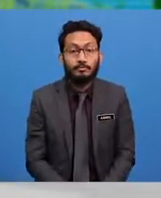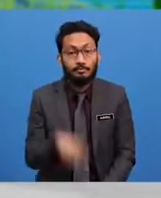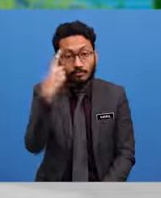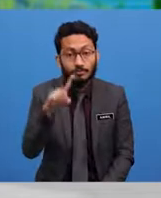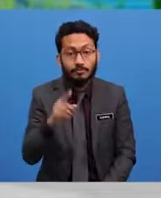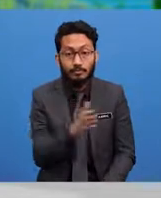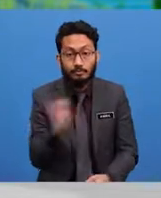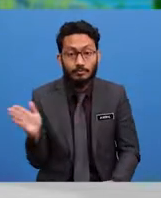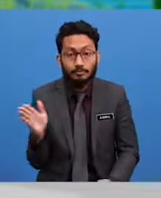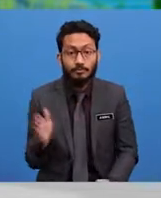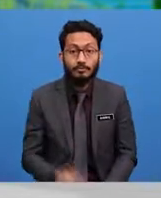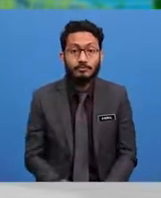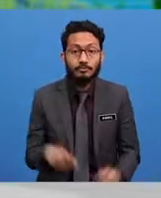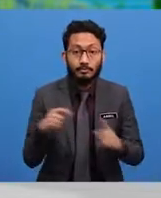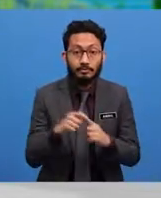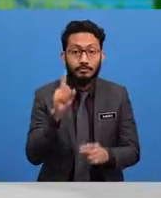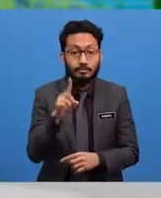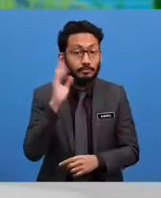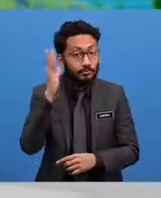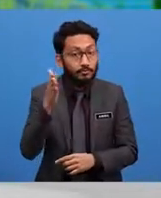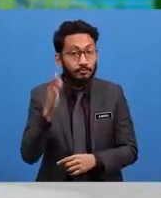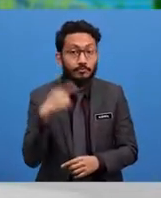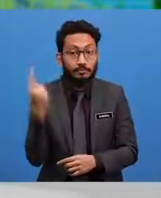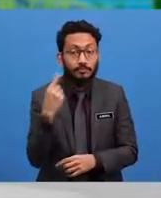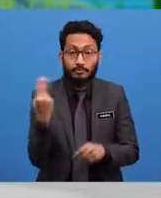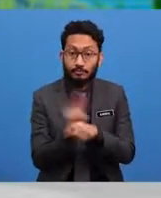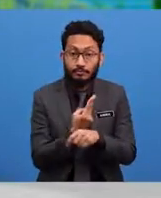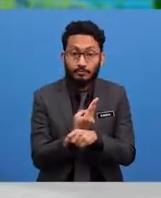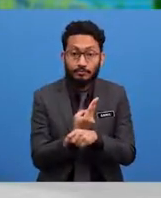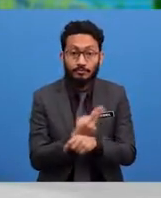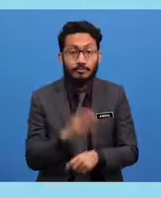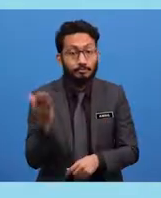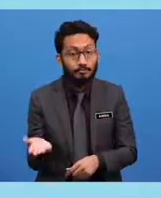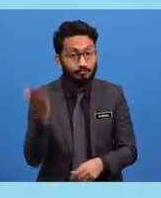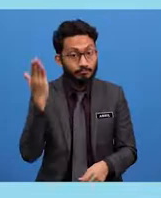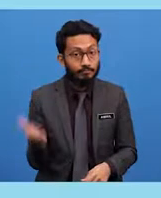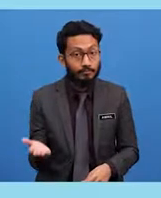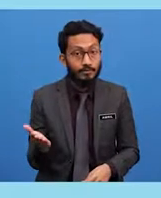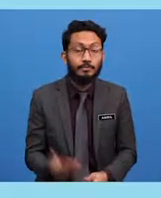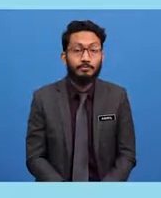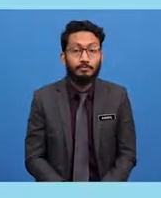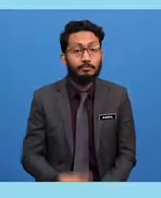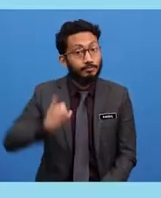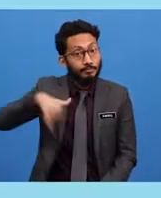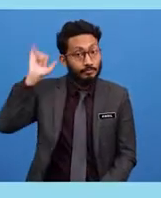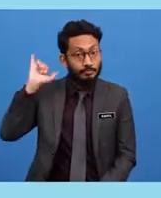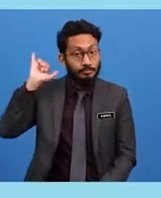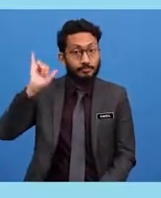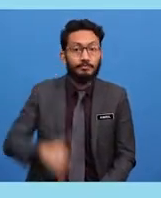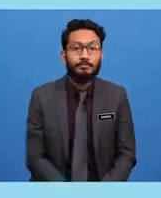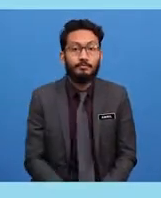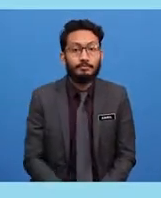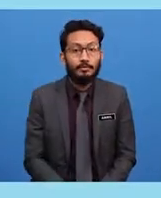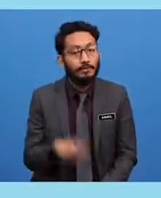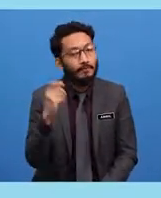past tense, you could always use the following words. yesterday, a